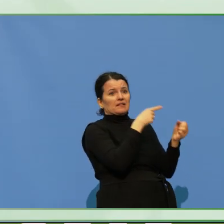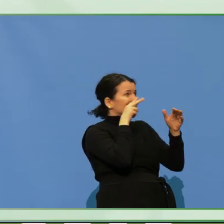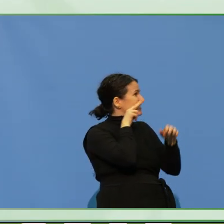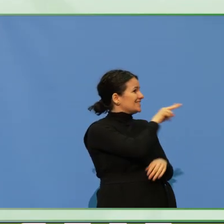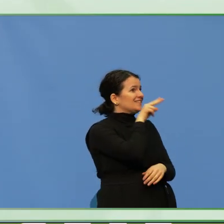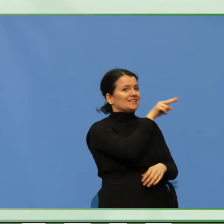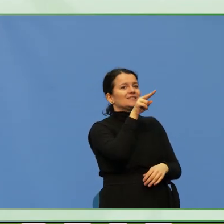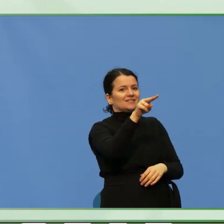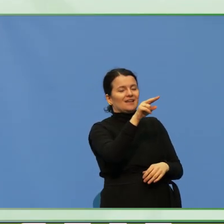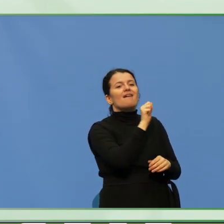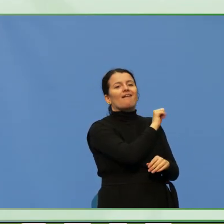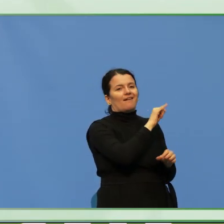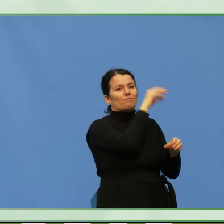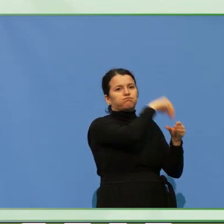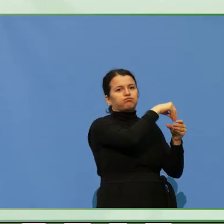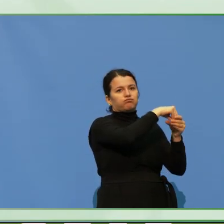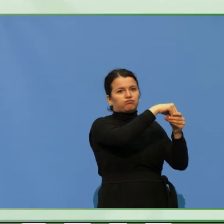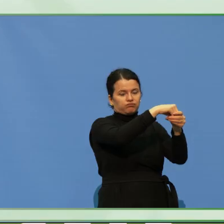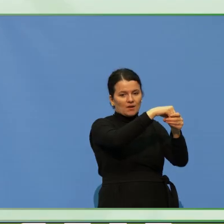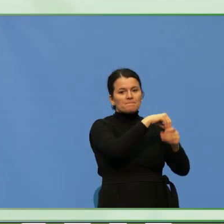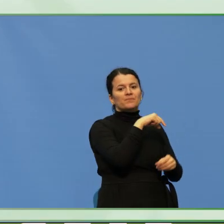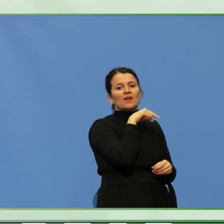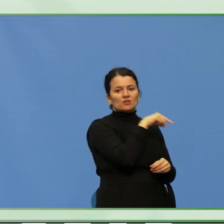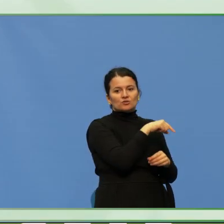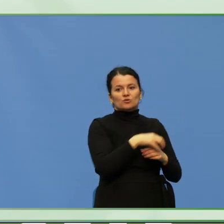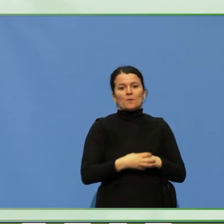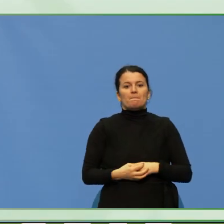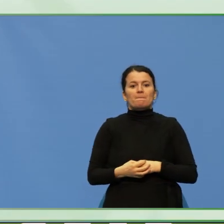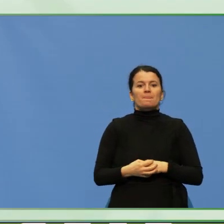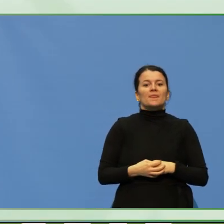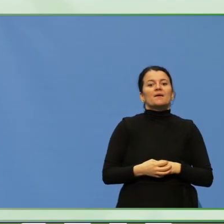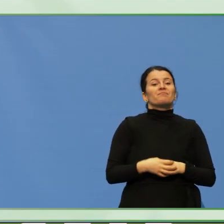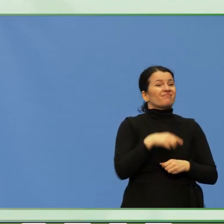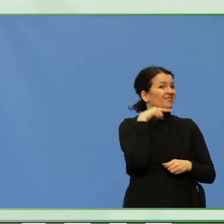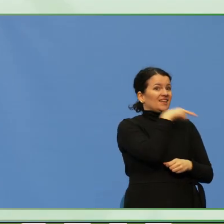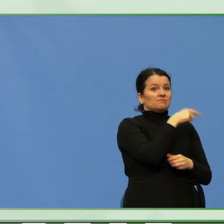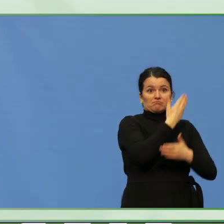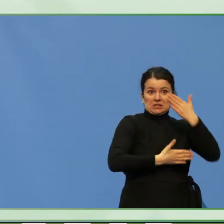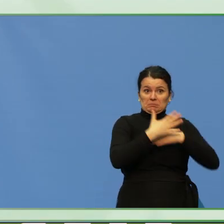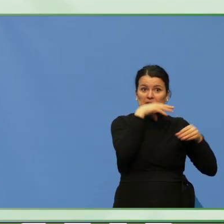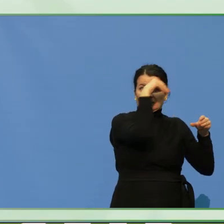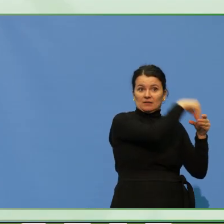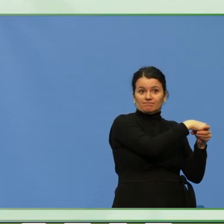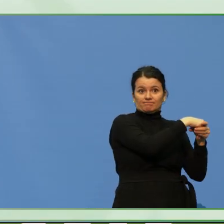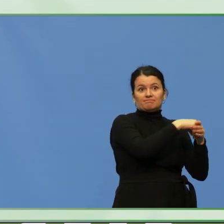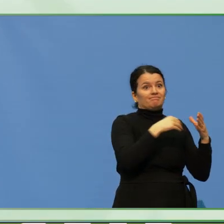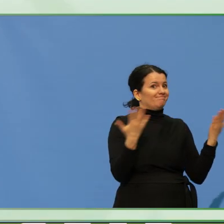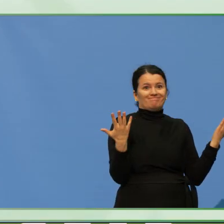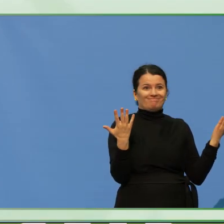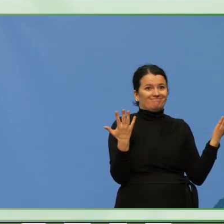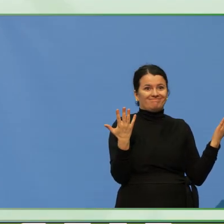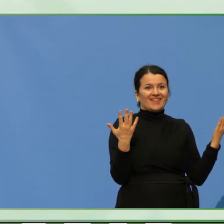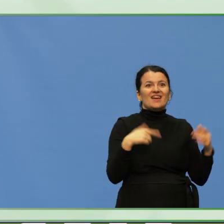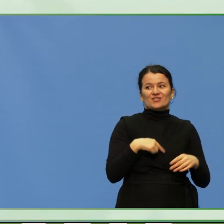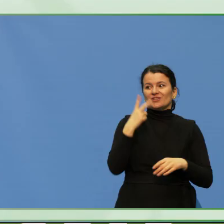do not have the representative view, as you and I know it, of disability today. And the results, some of the pictures on the screen up